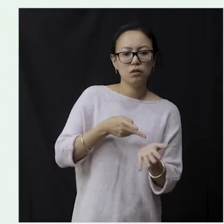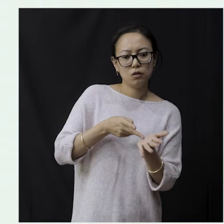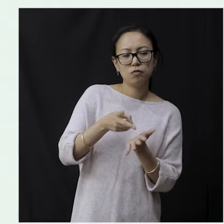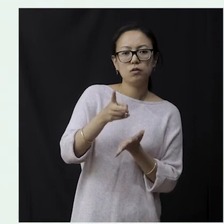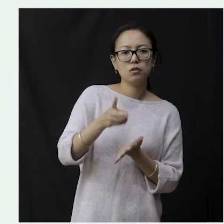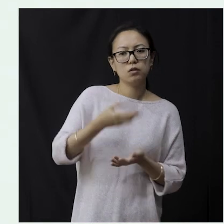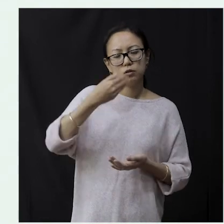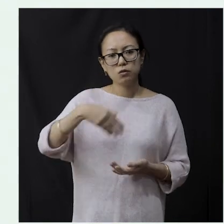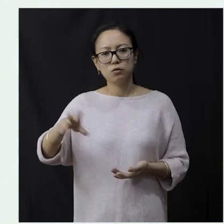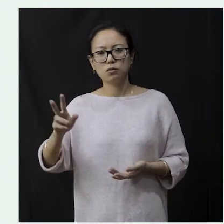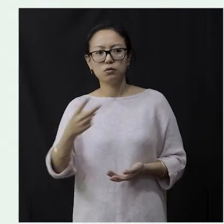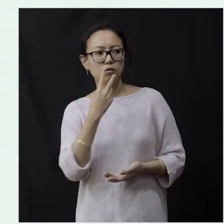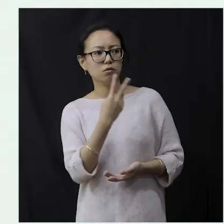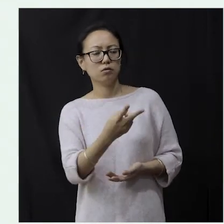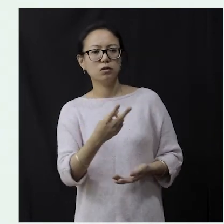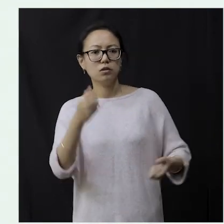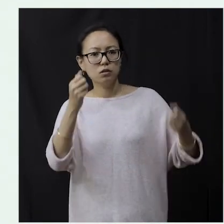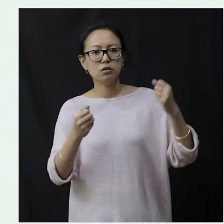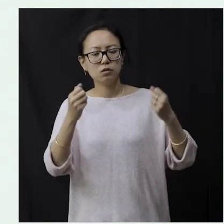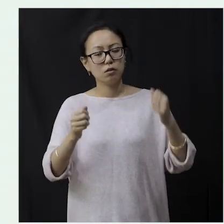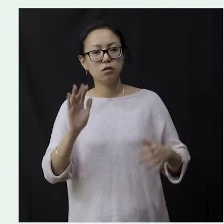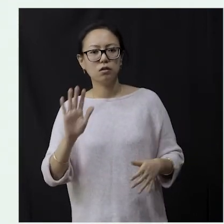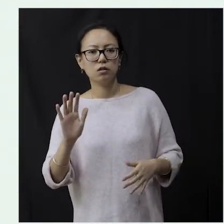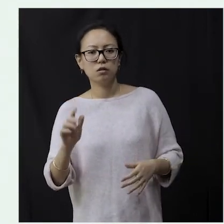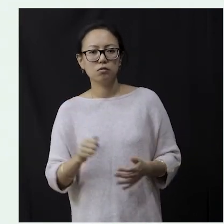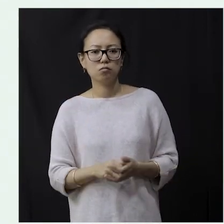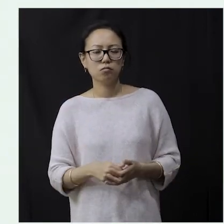bus, or I can also take a car